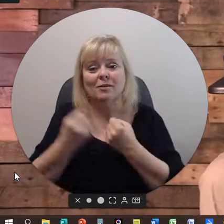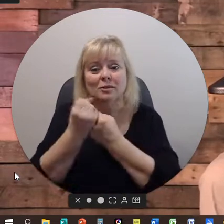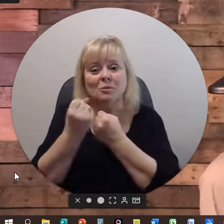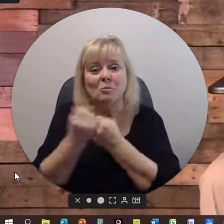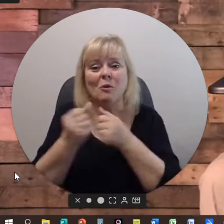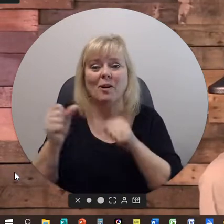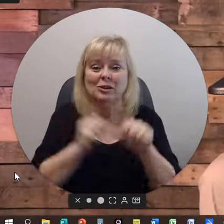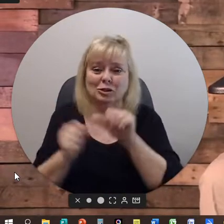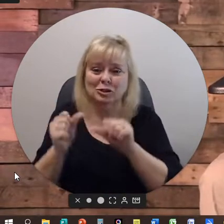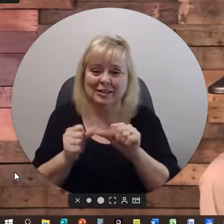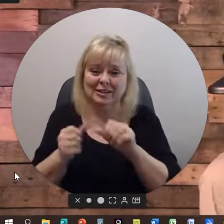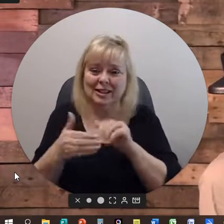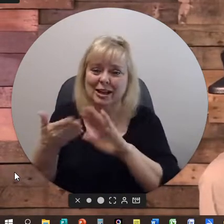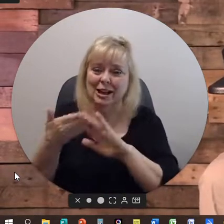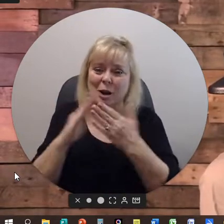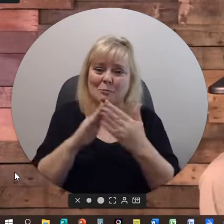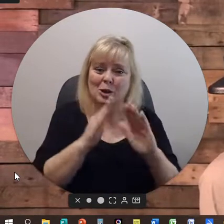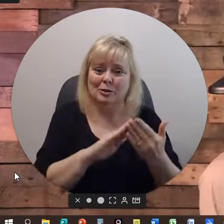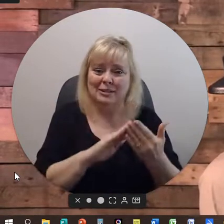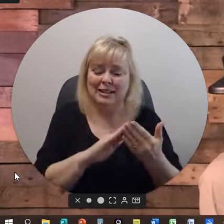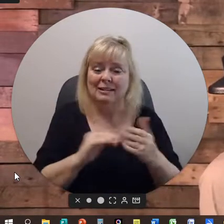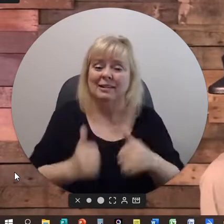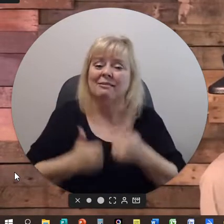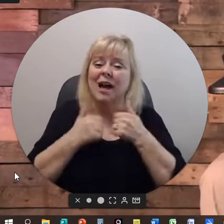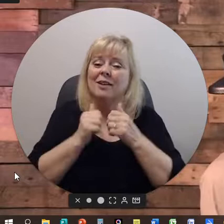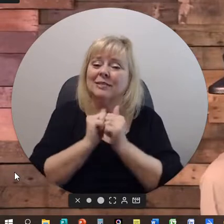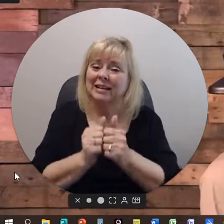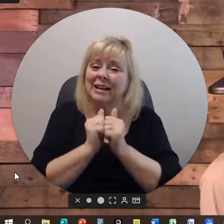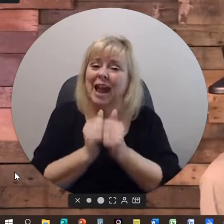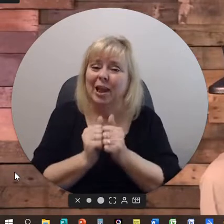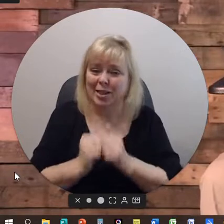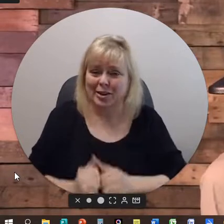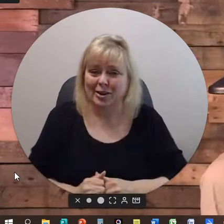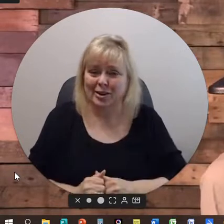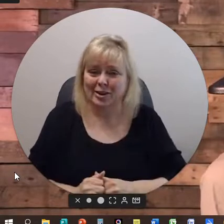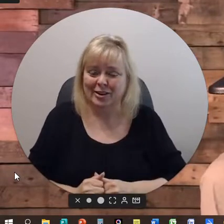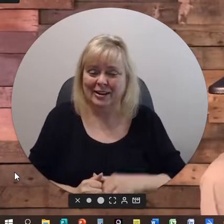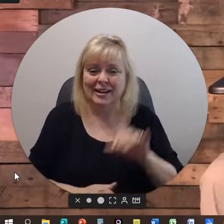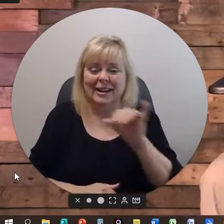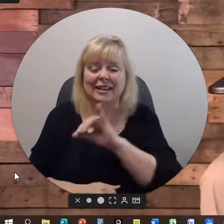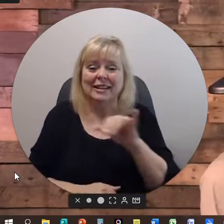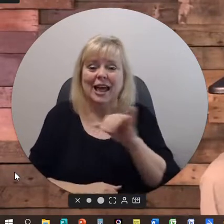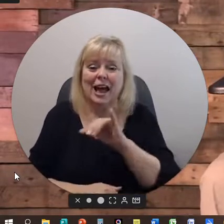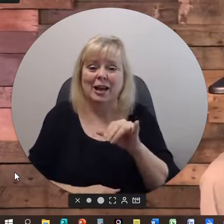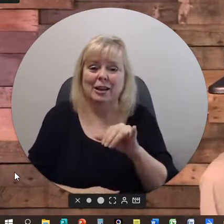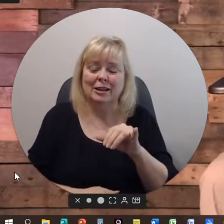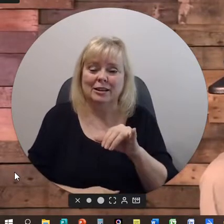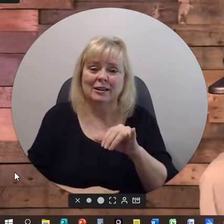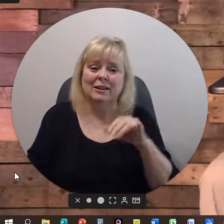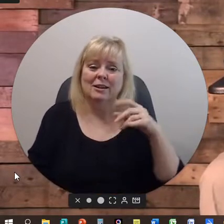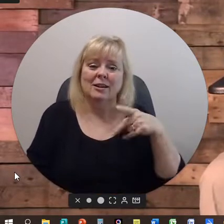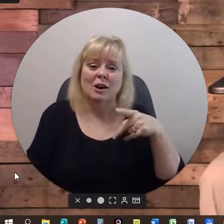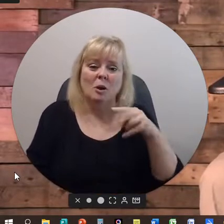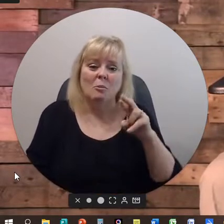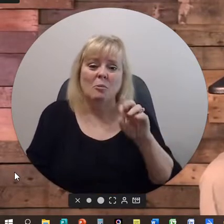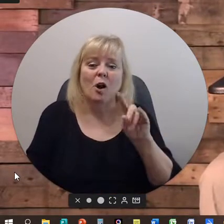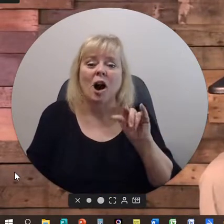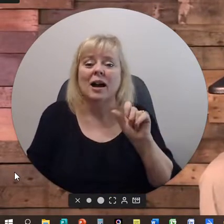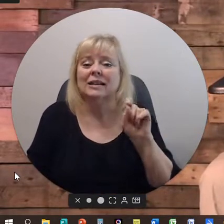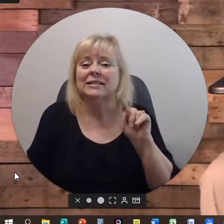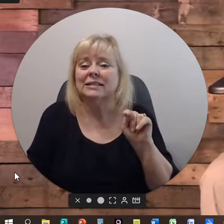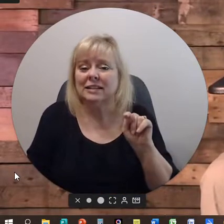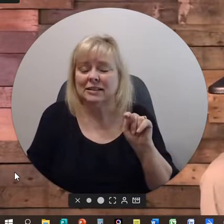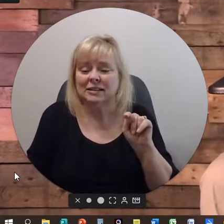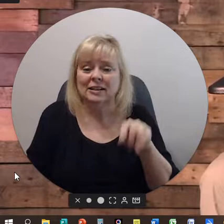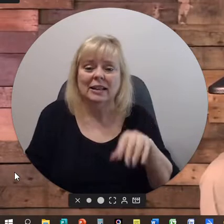community, life together, as the Protestant martyr of the 20th century, Dietrich Bonhoeffer, who was martyred by